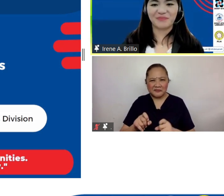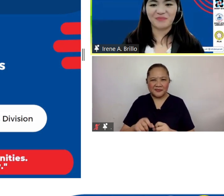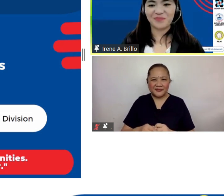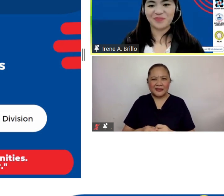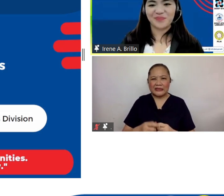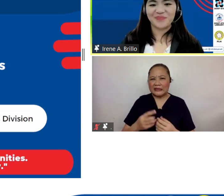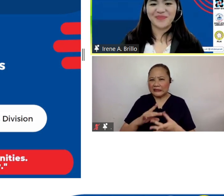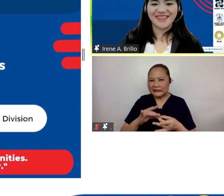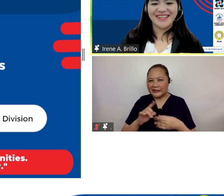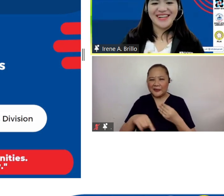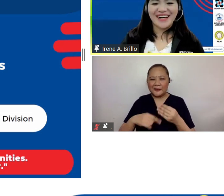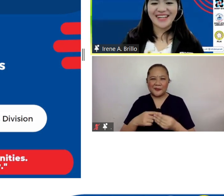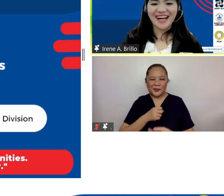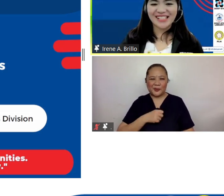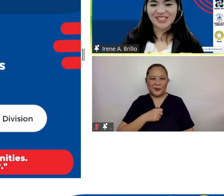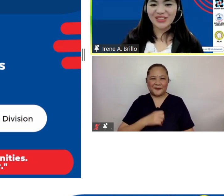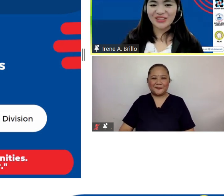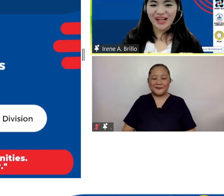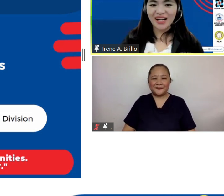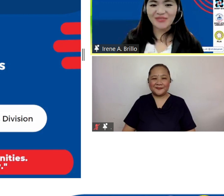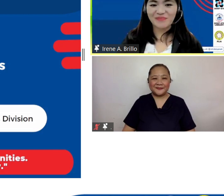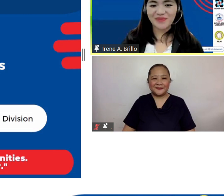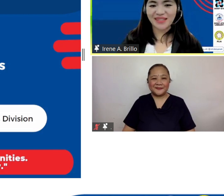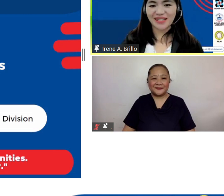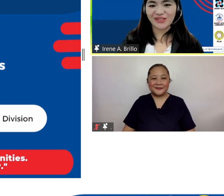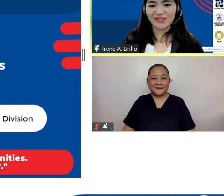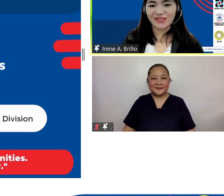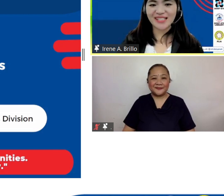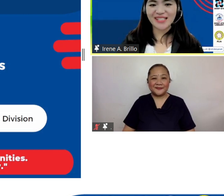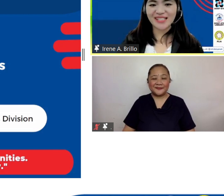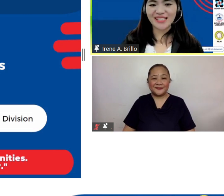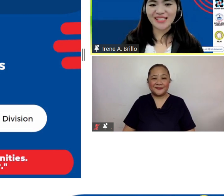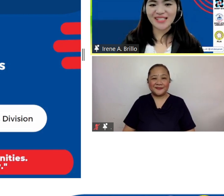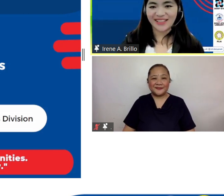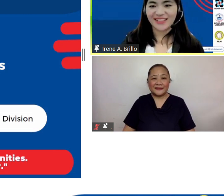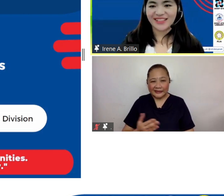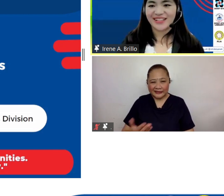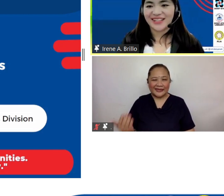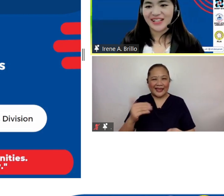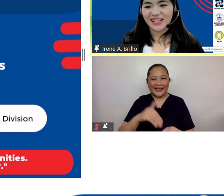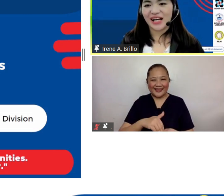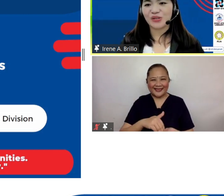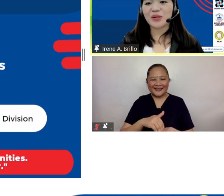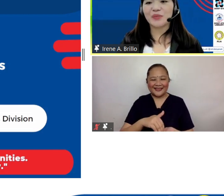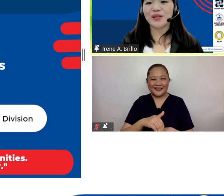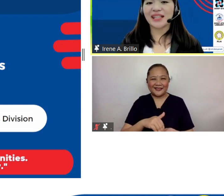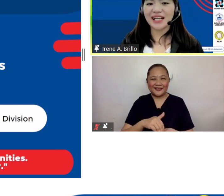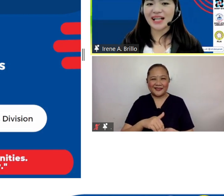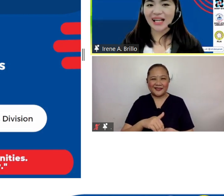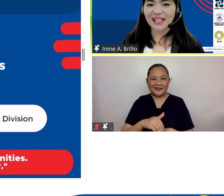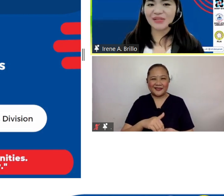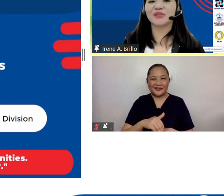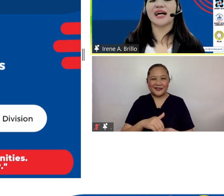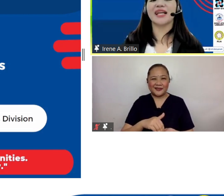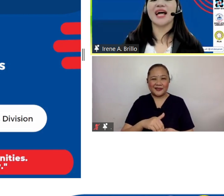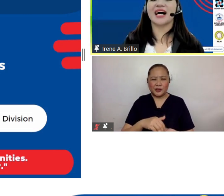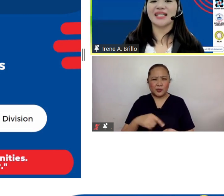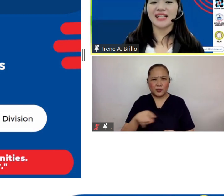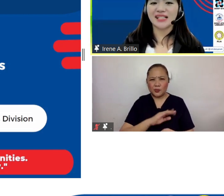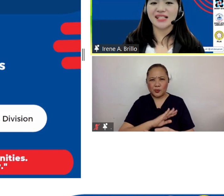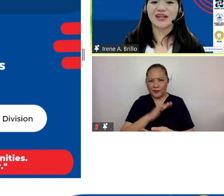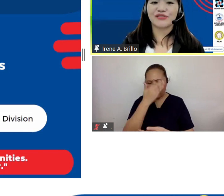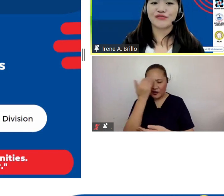that. Ayan. So once again, wag po nating kalilimutan